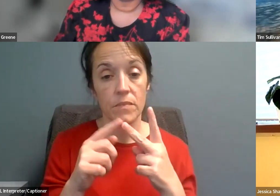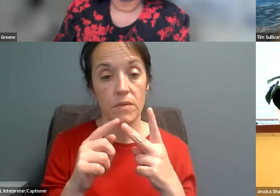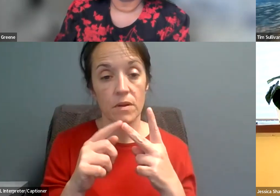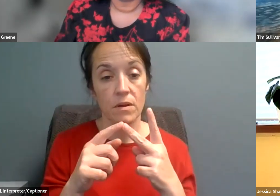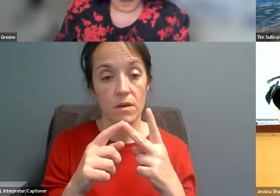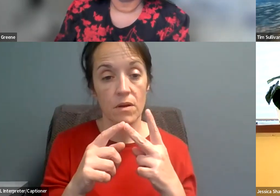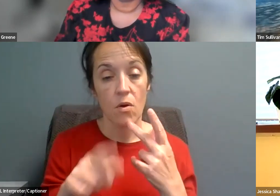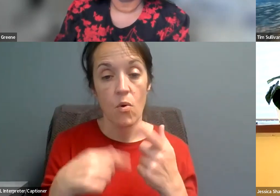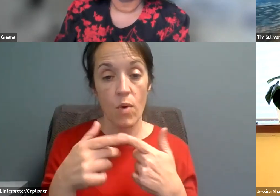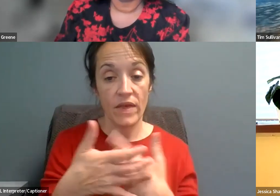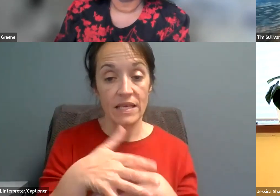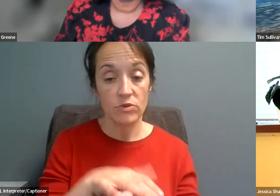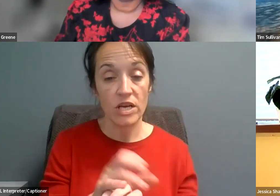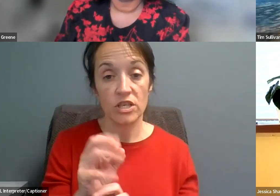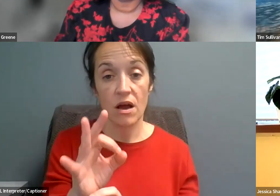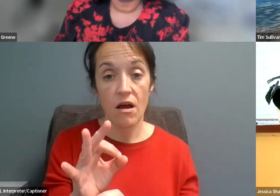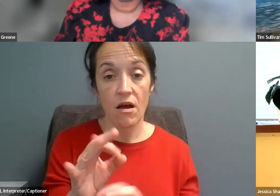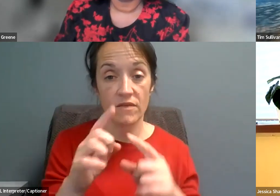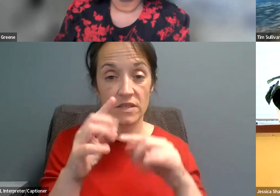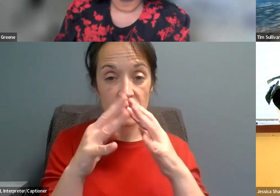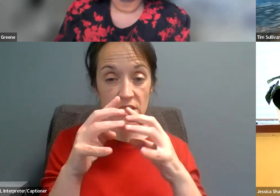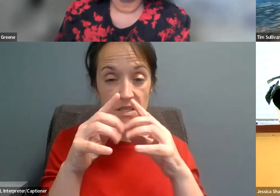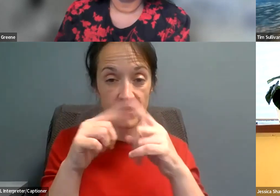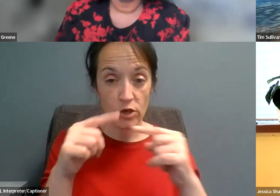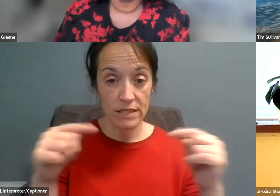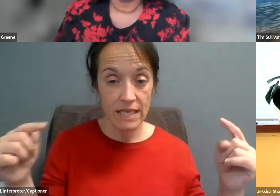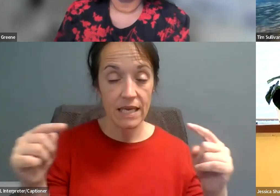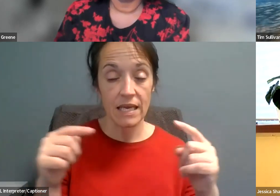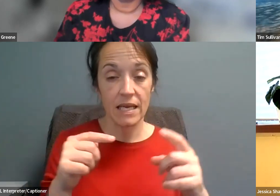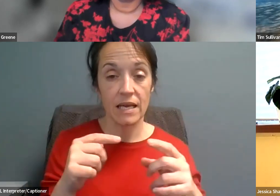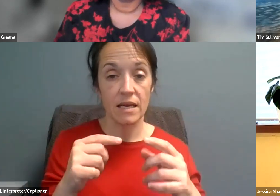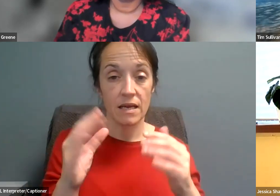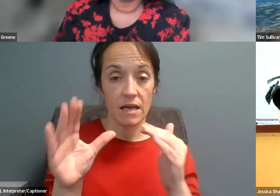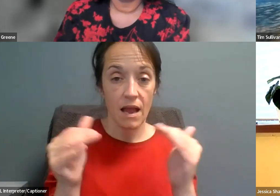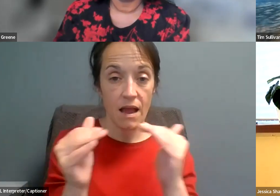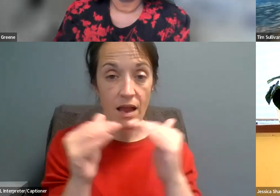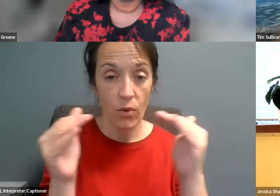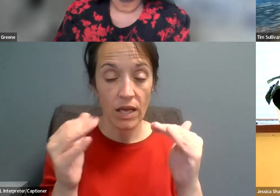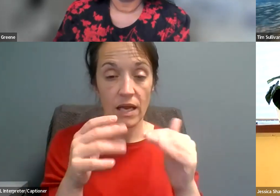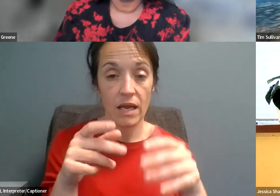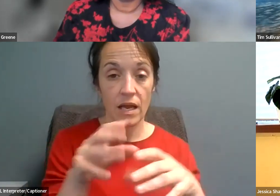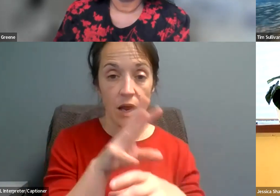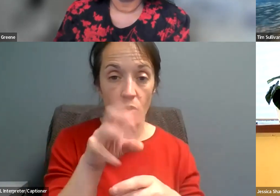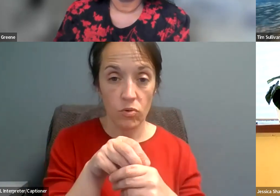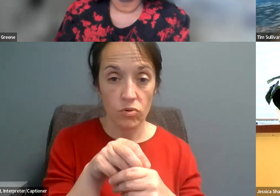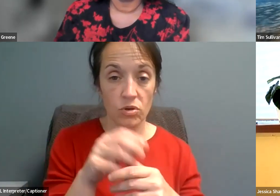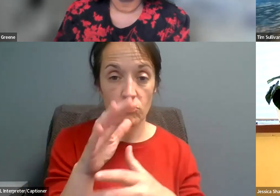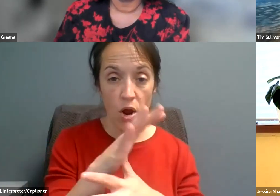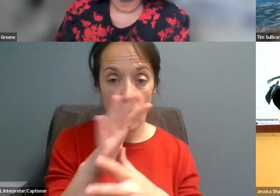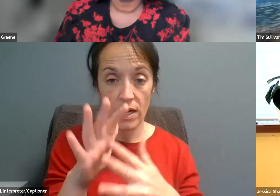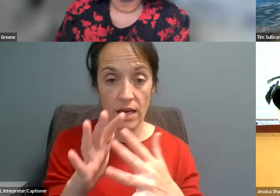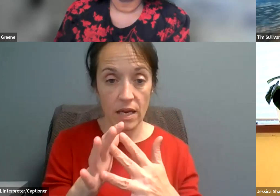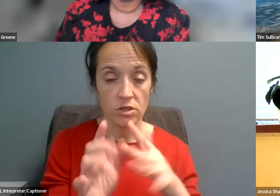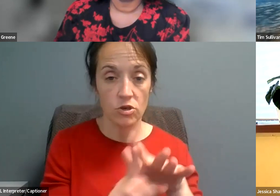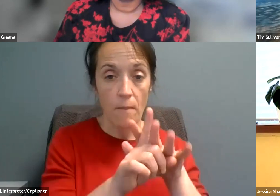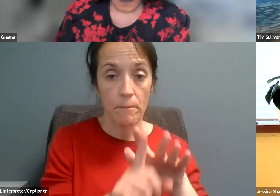the integration of diversity, equity, and inclusion priorities happened in multiple